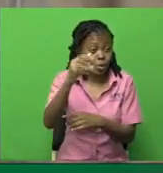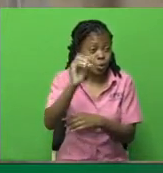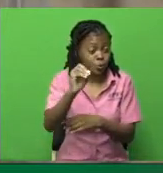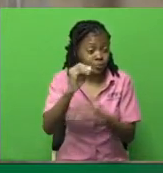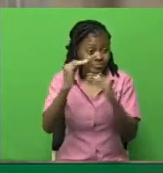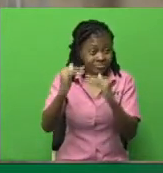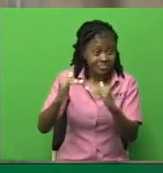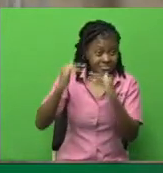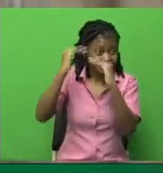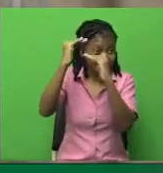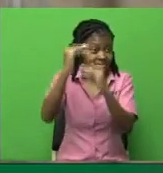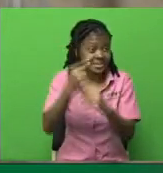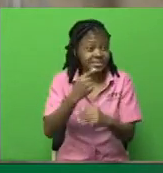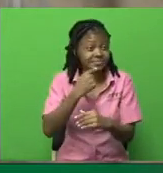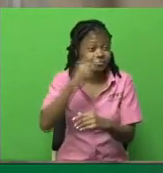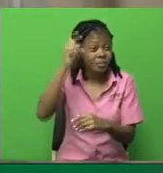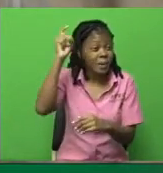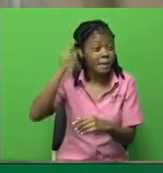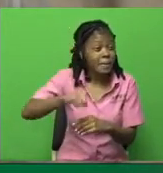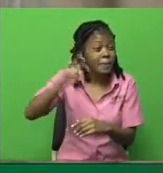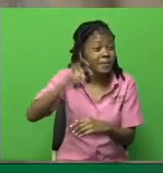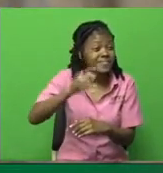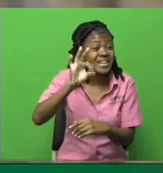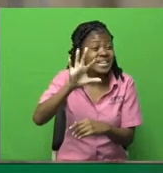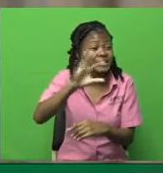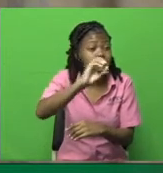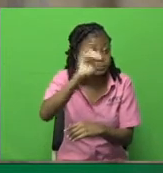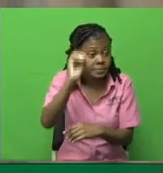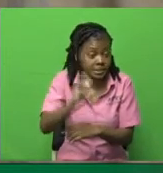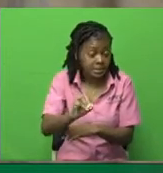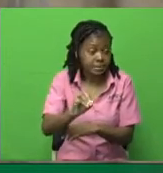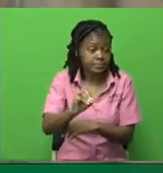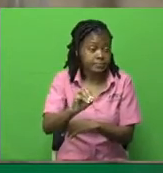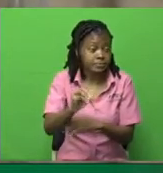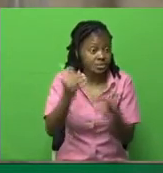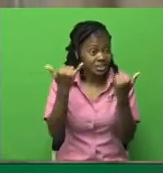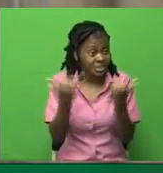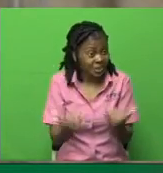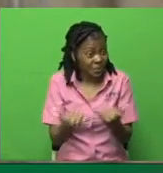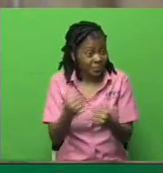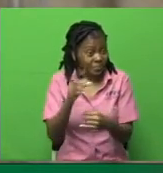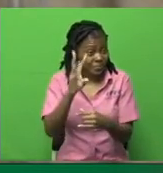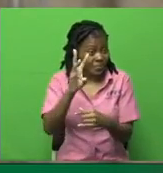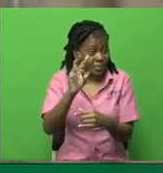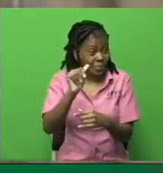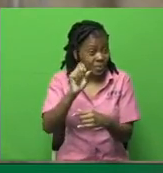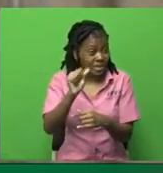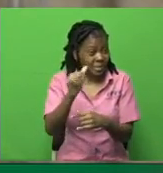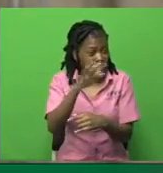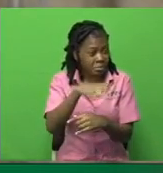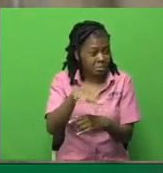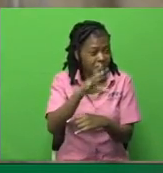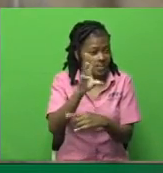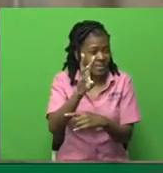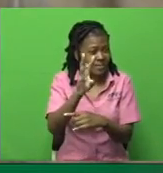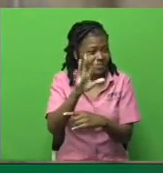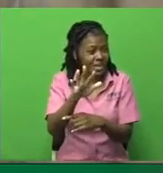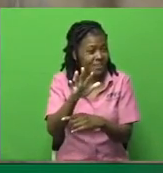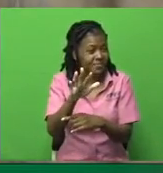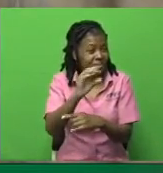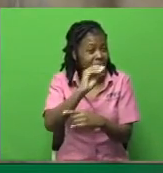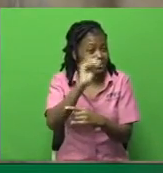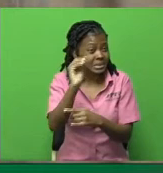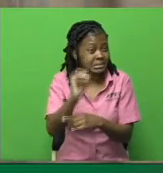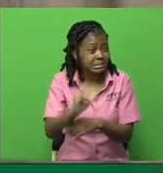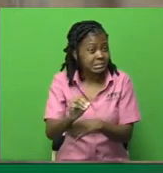95 and how much is wasat by their own document 65 percent and the Minnesota